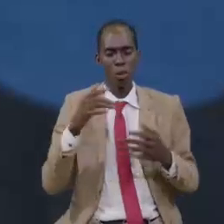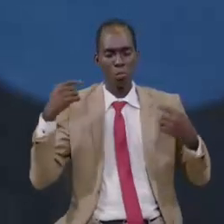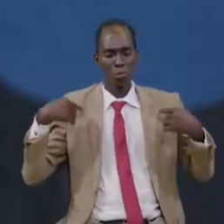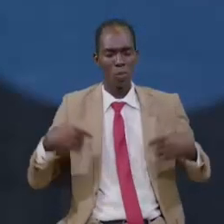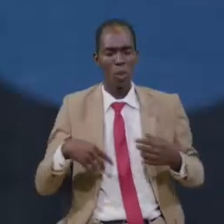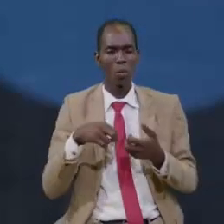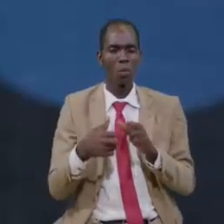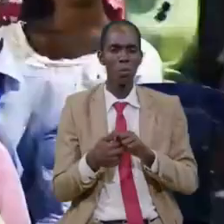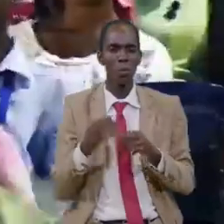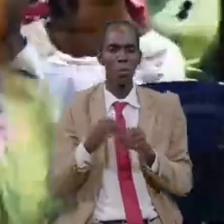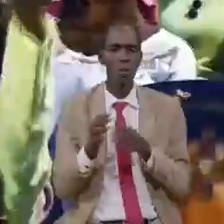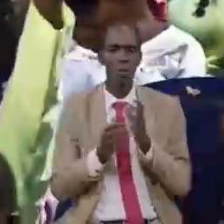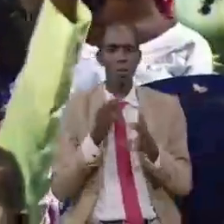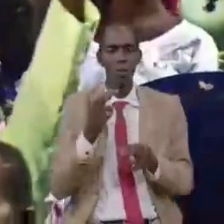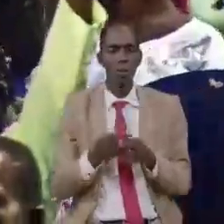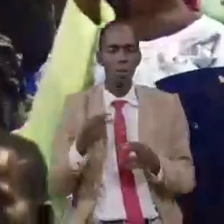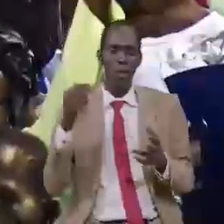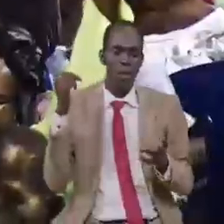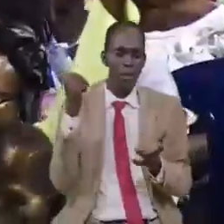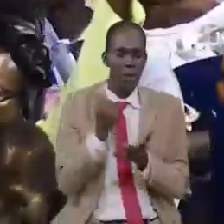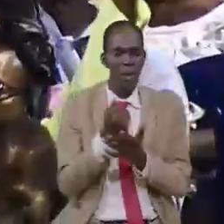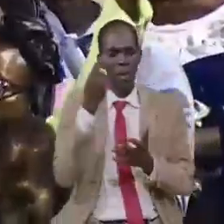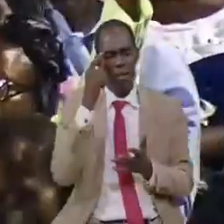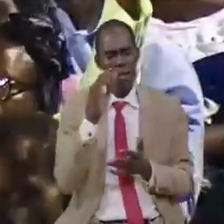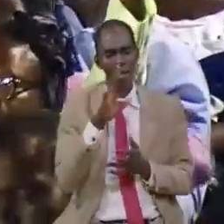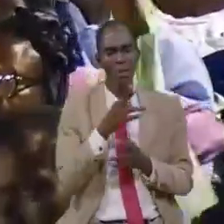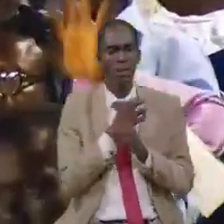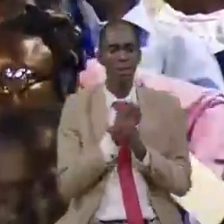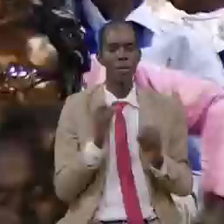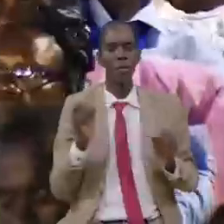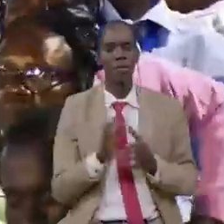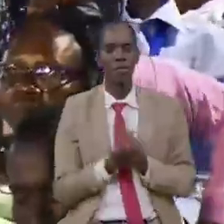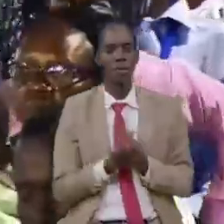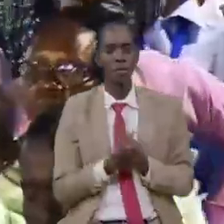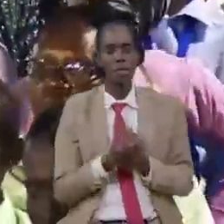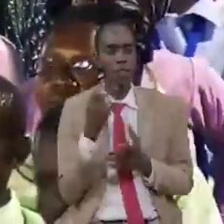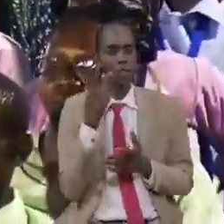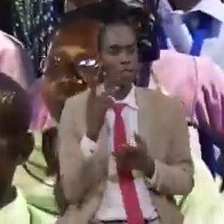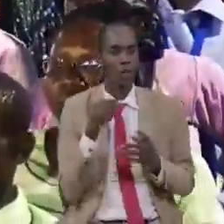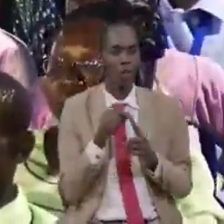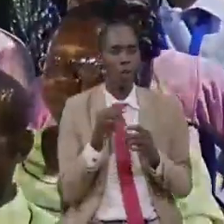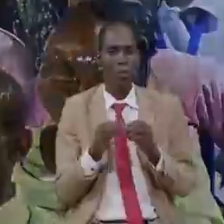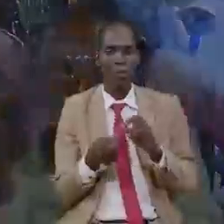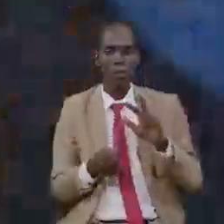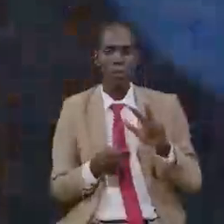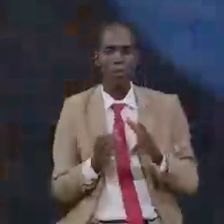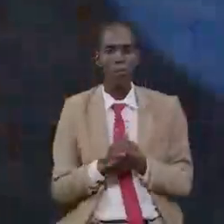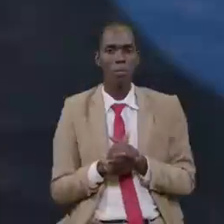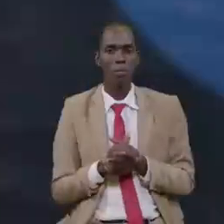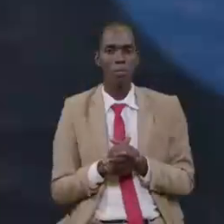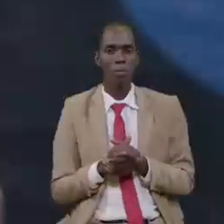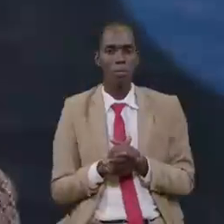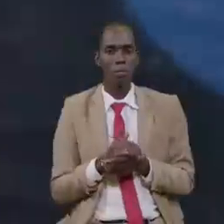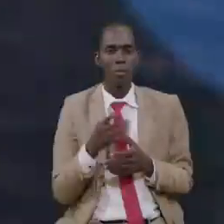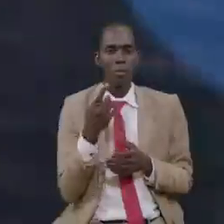Amen for your redemption. Look at number three now. Number three is the precious